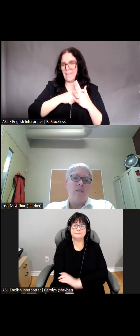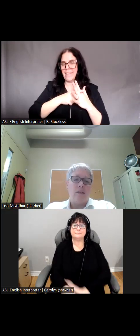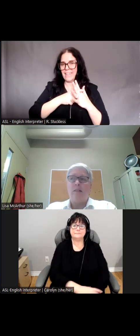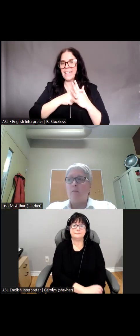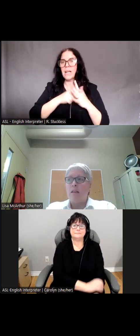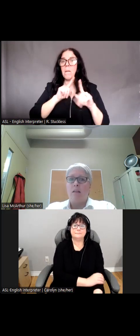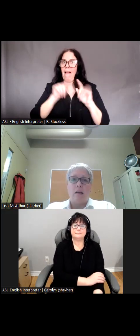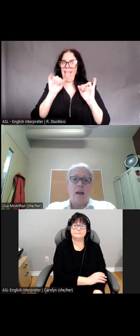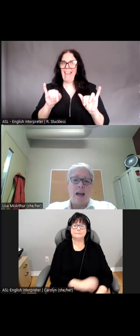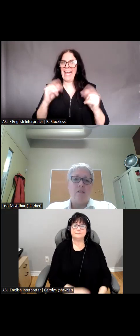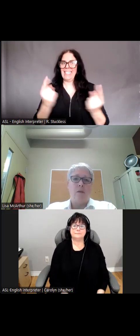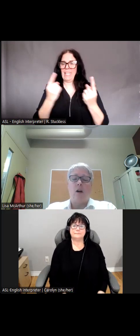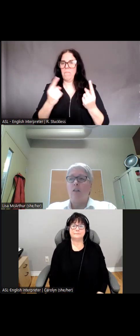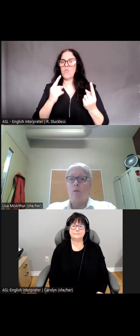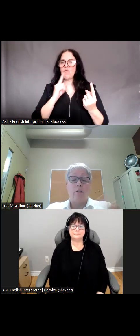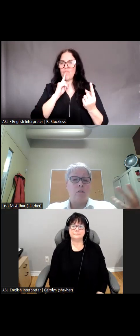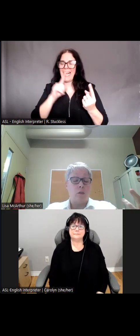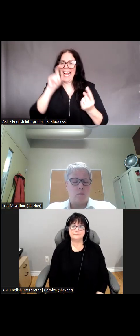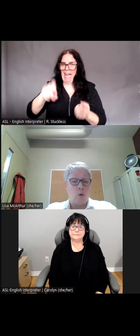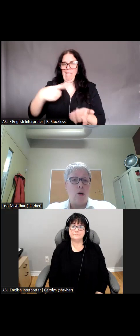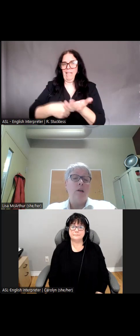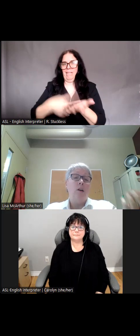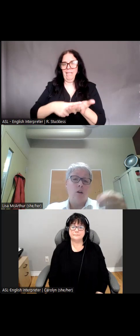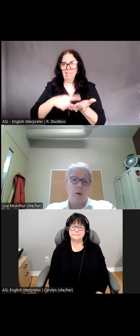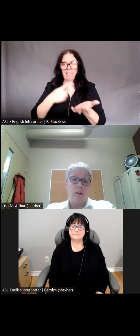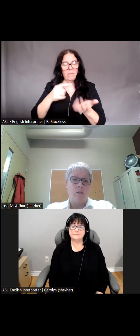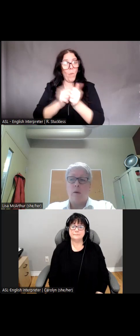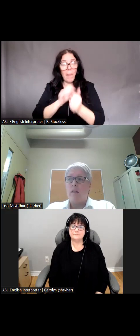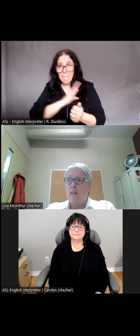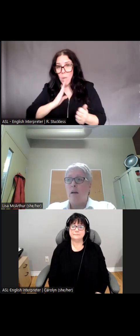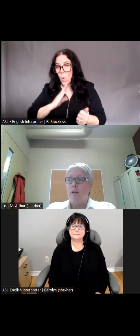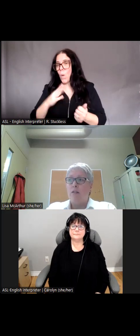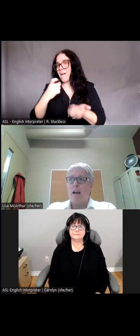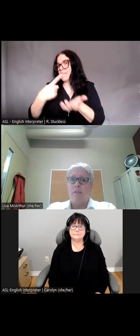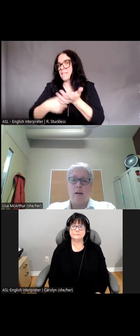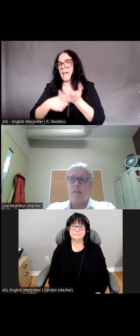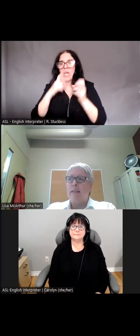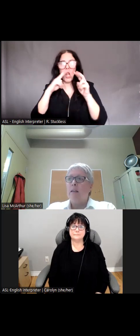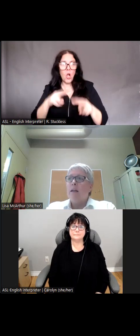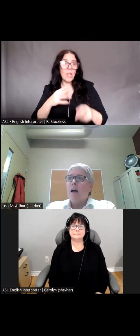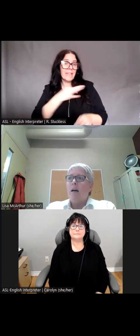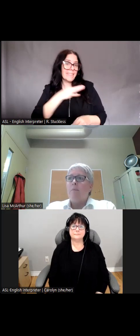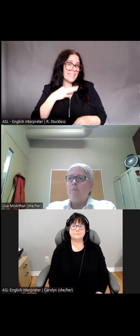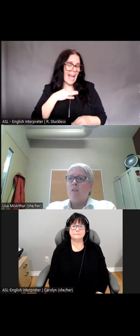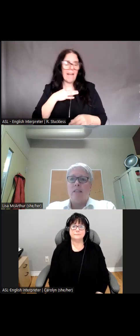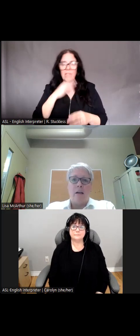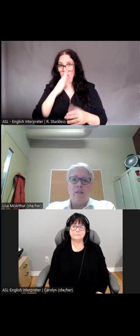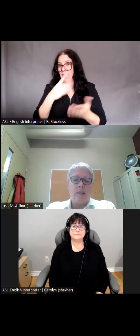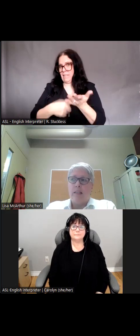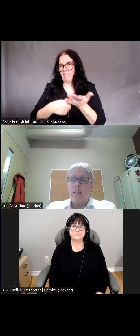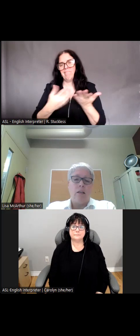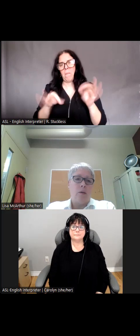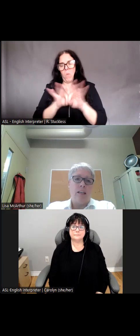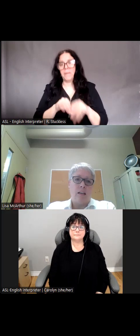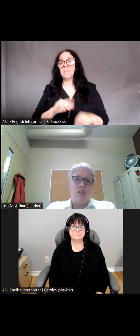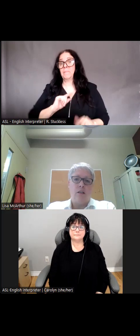is definitely something that has to be talked about, whether it's with your board or whether it's with your staff directly. There's